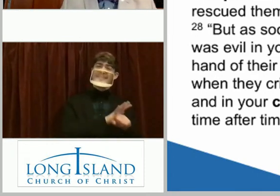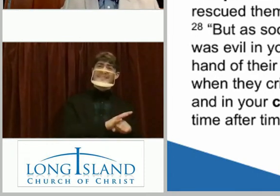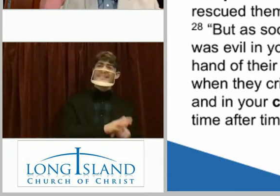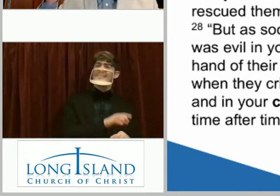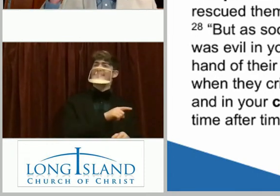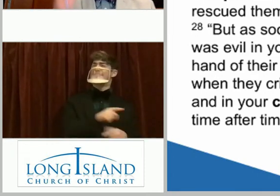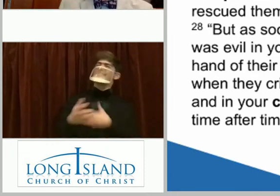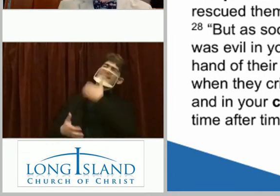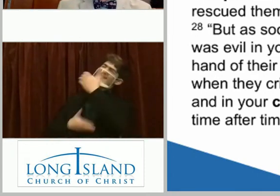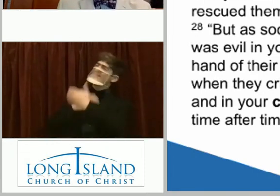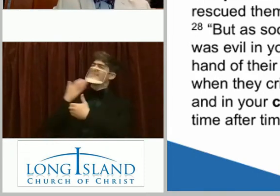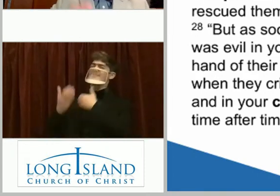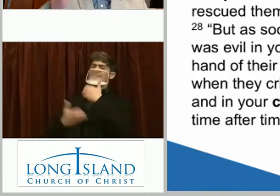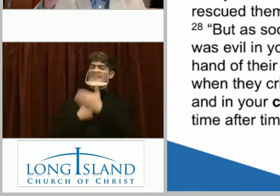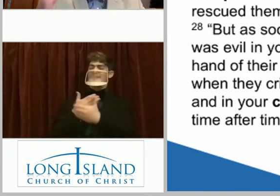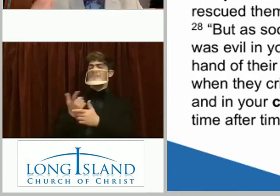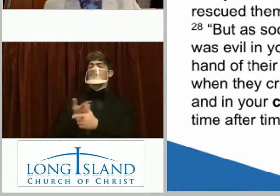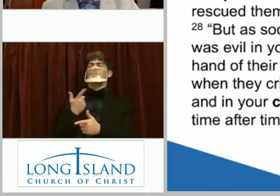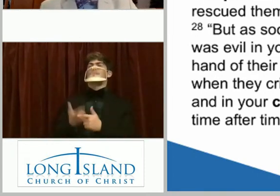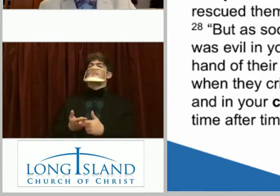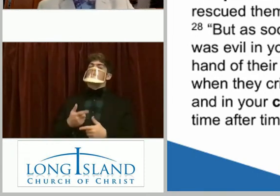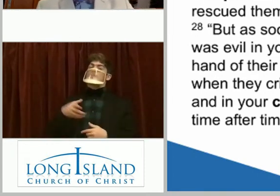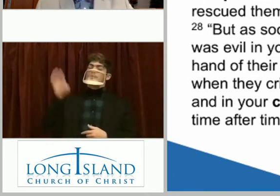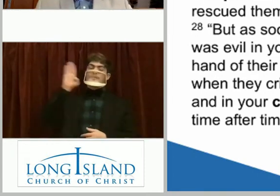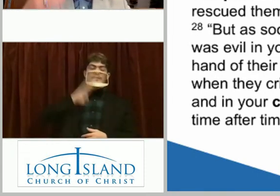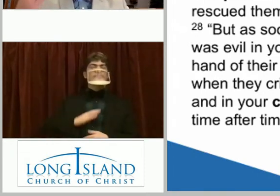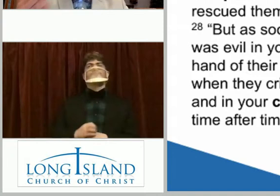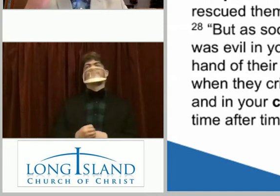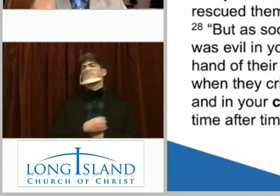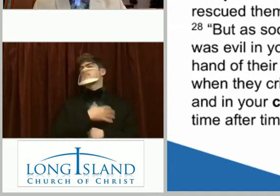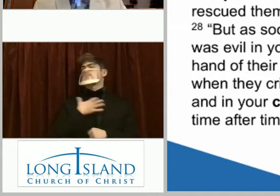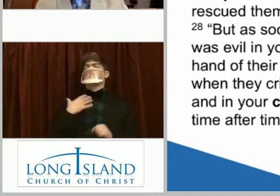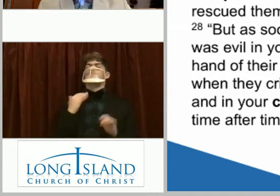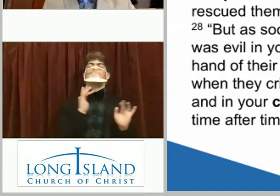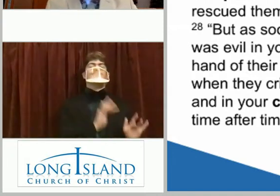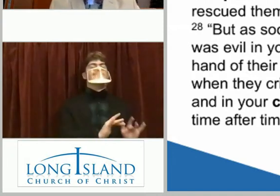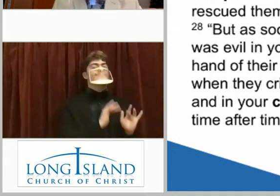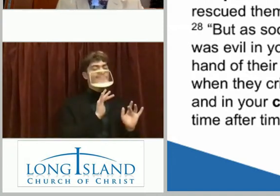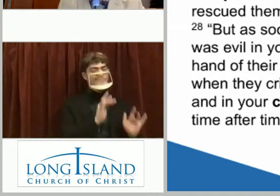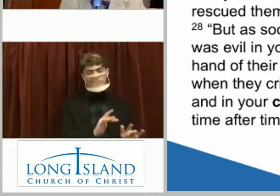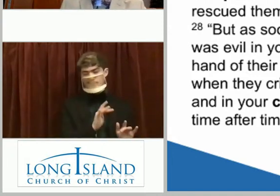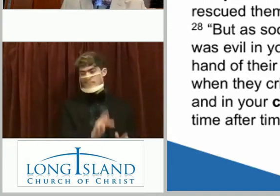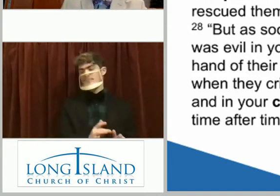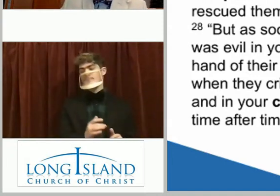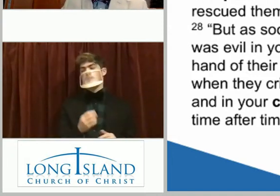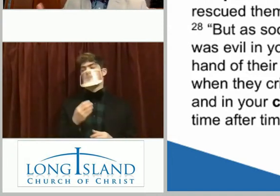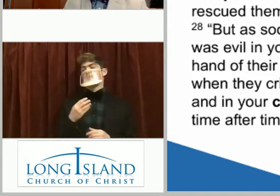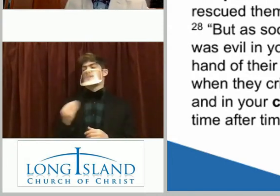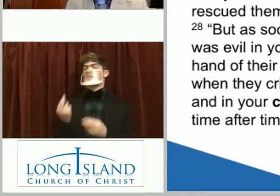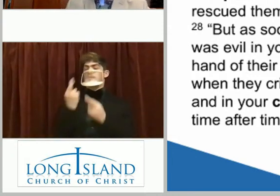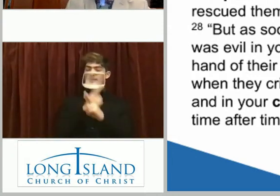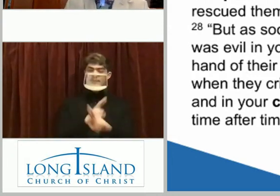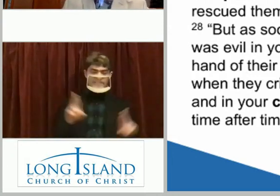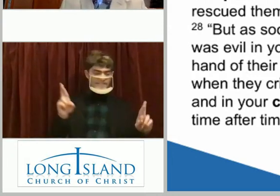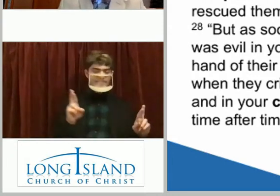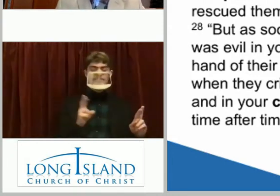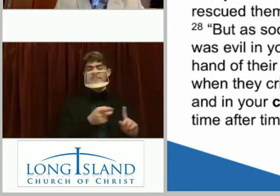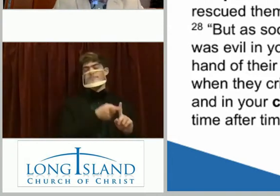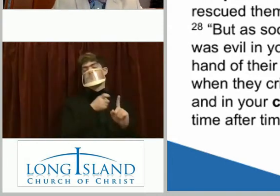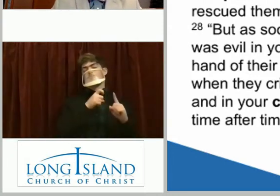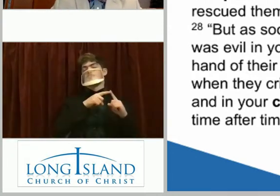them, and in your great compassion, you gave them deliverers who rescued them from the hand of their